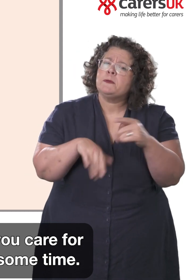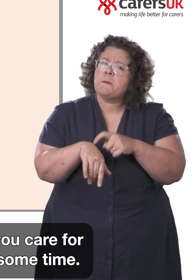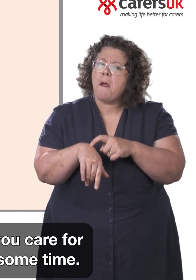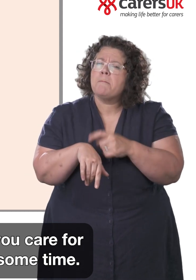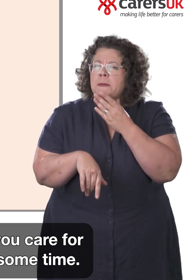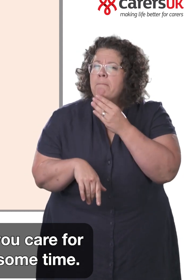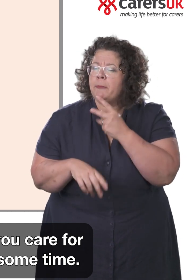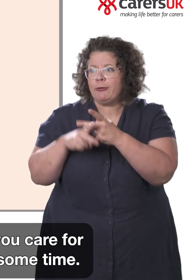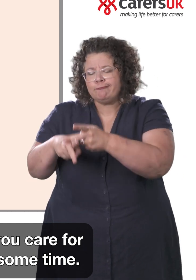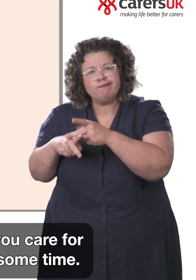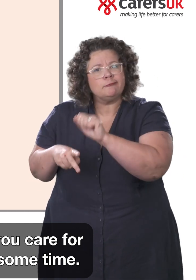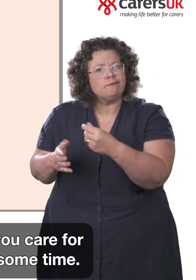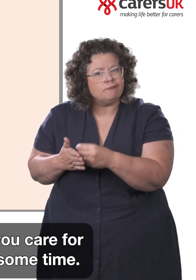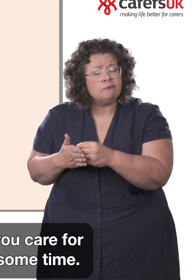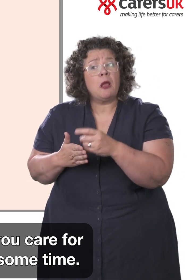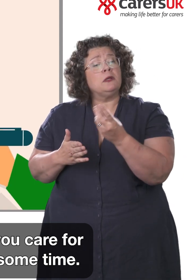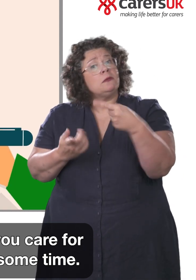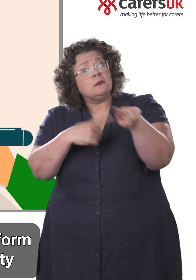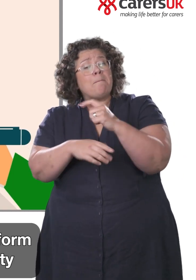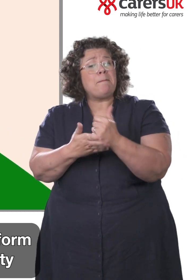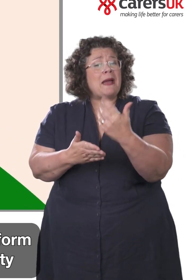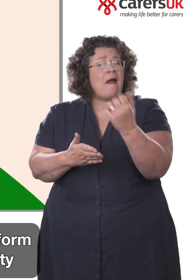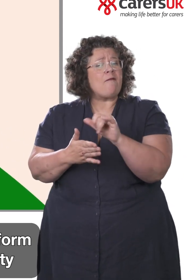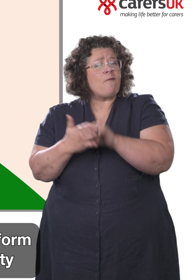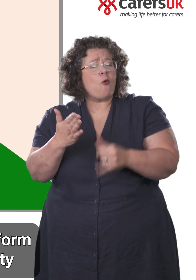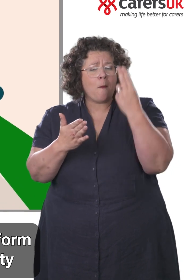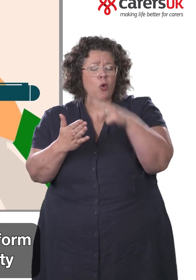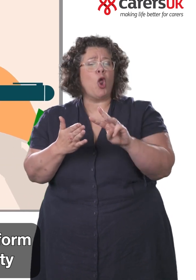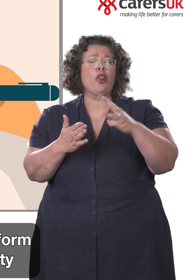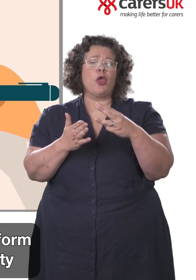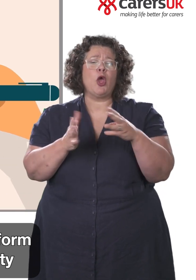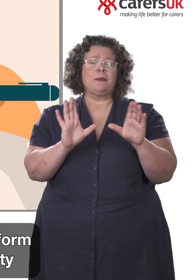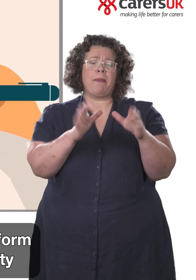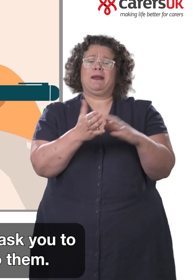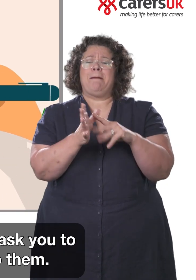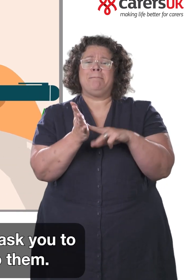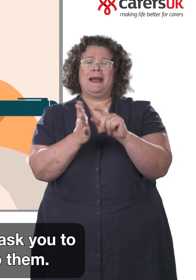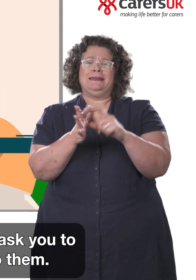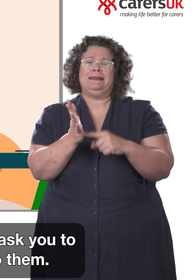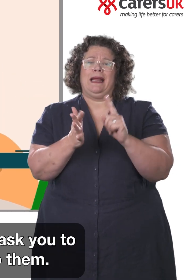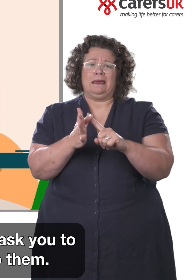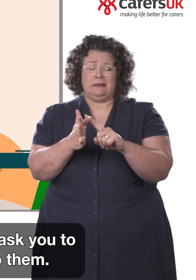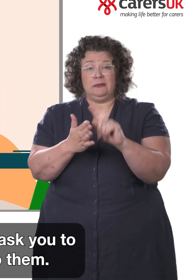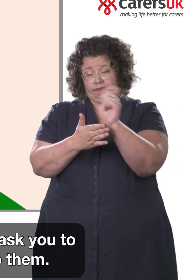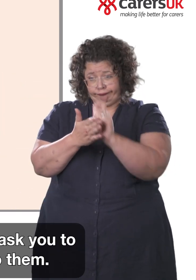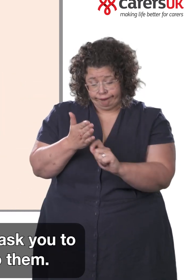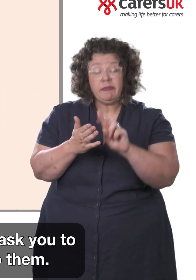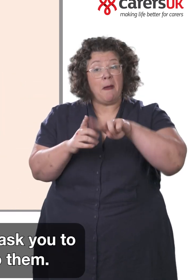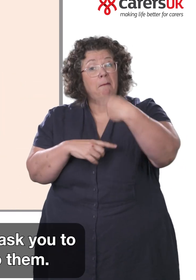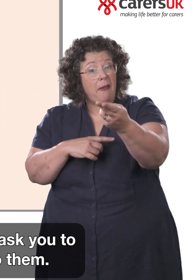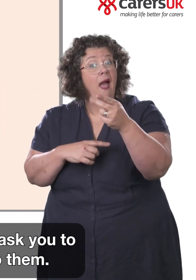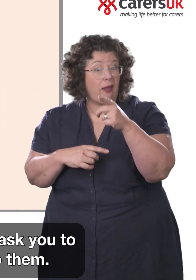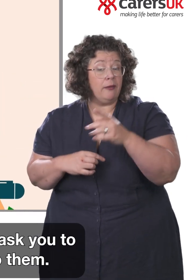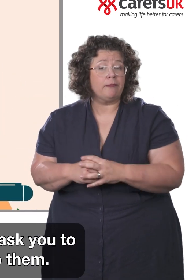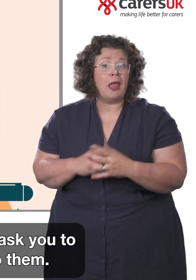has to go into hospital for some time. Many banks have a form called a third-party mandate, which they will ask you to complete